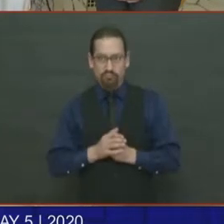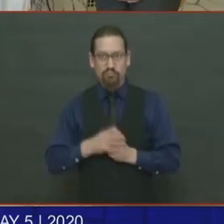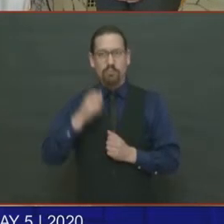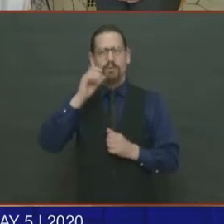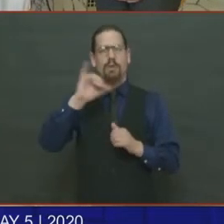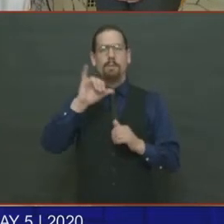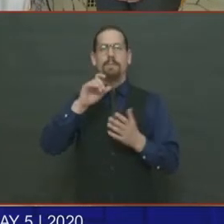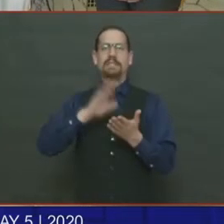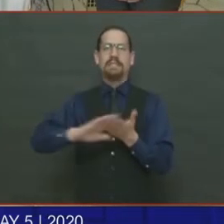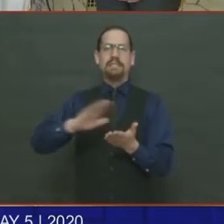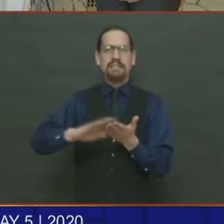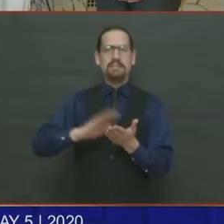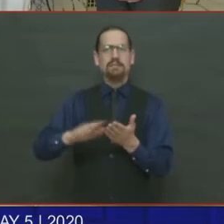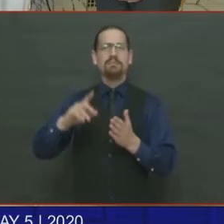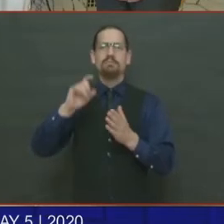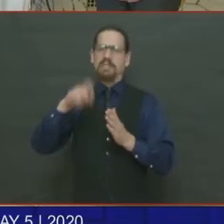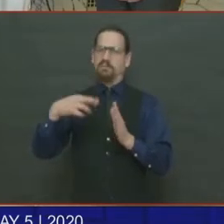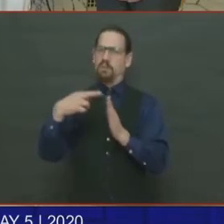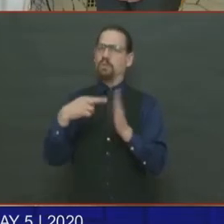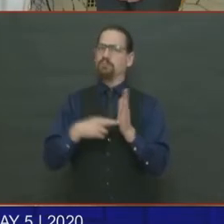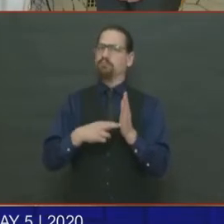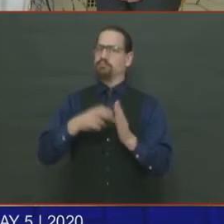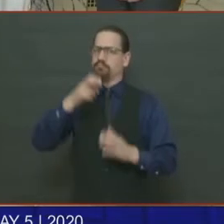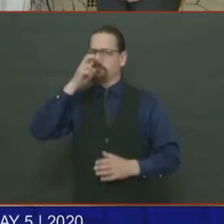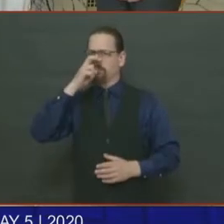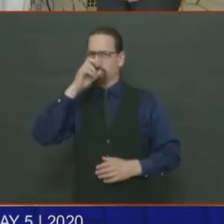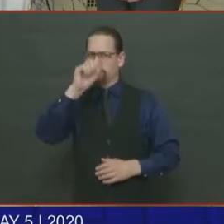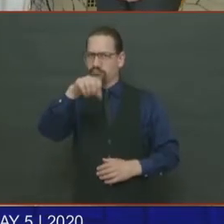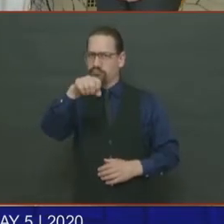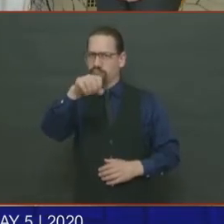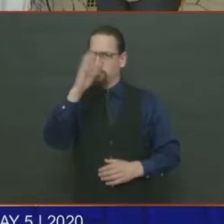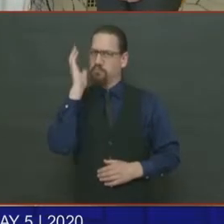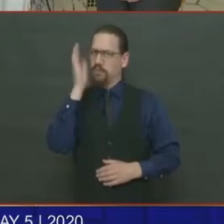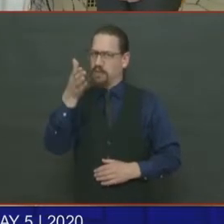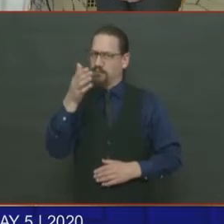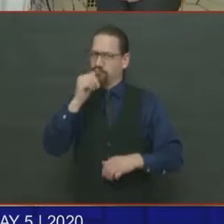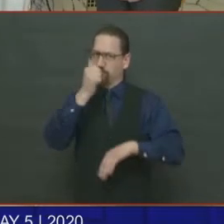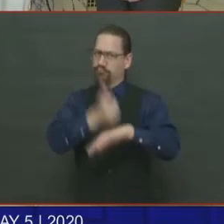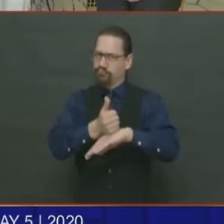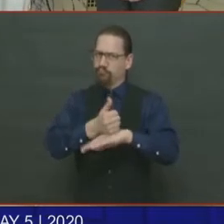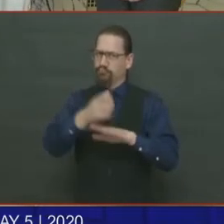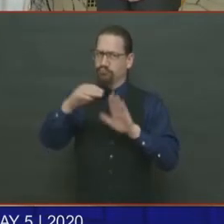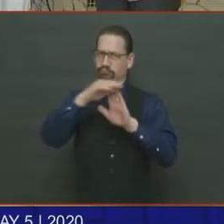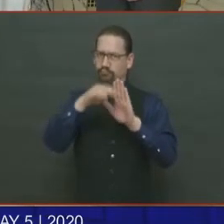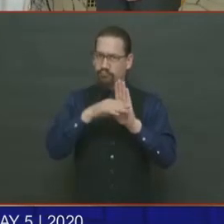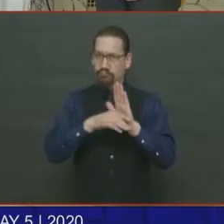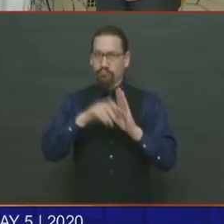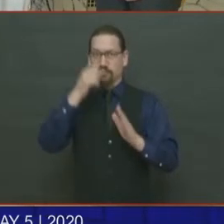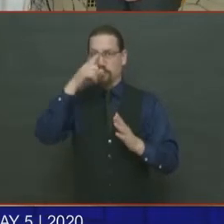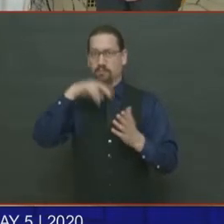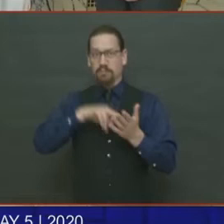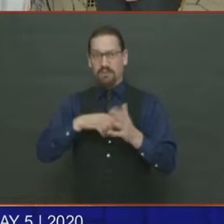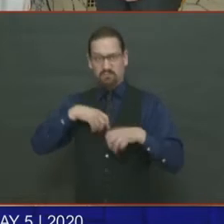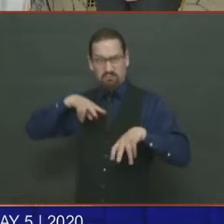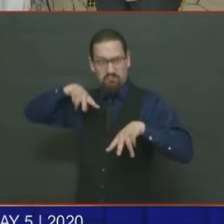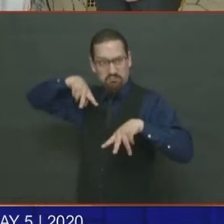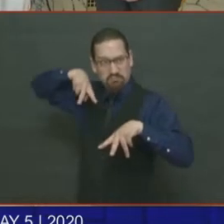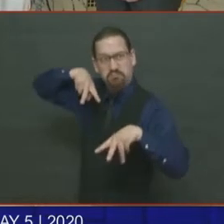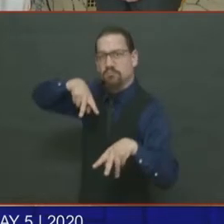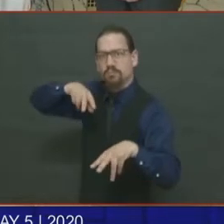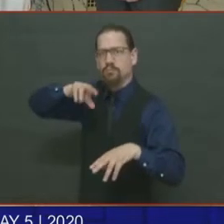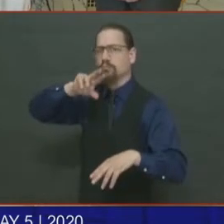to let businesses have some flexibility to figure out what's in the best interest of their, how they can practically comply with the